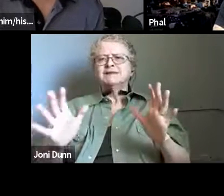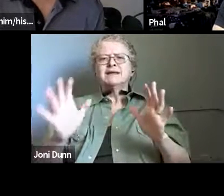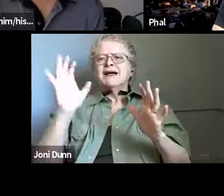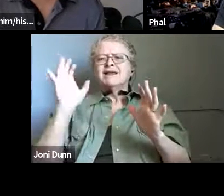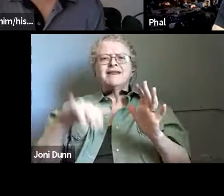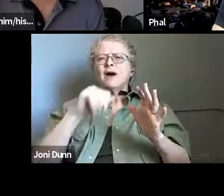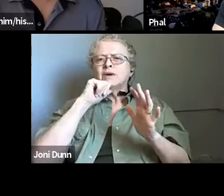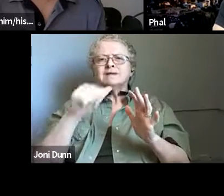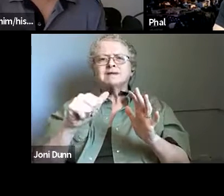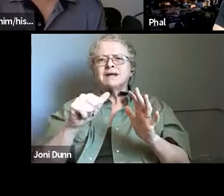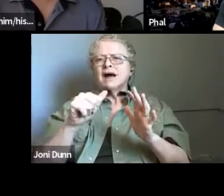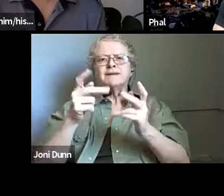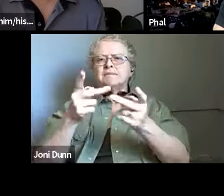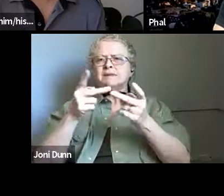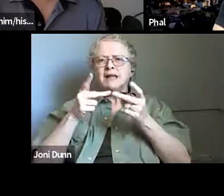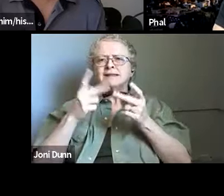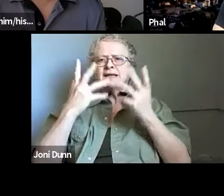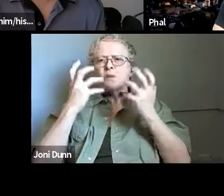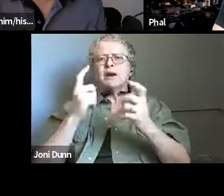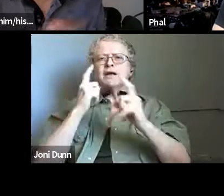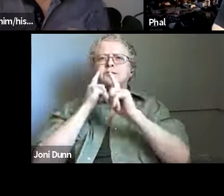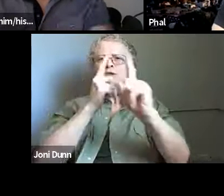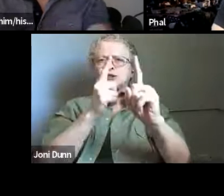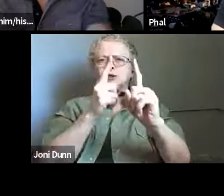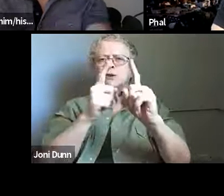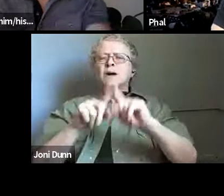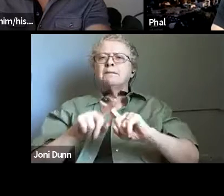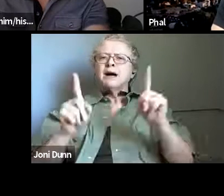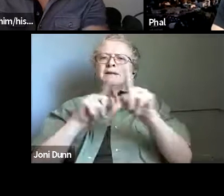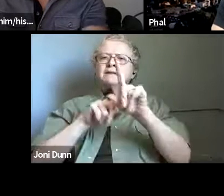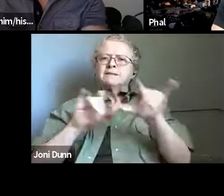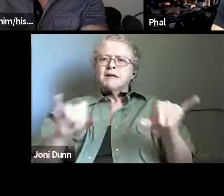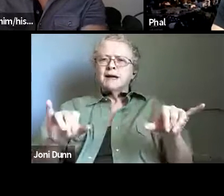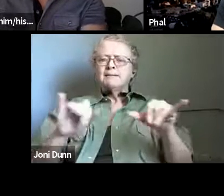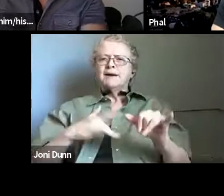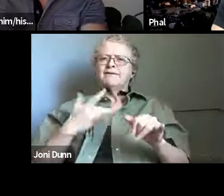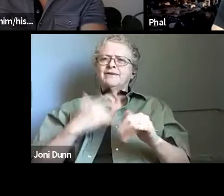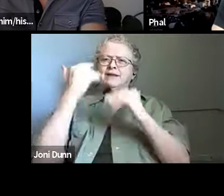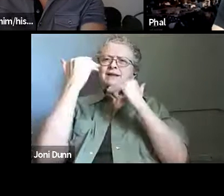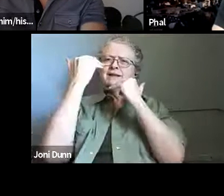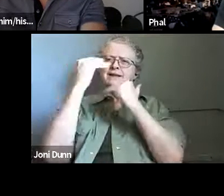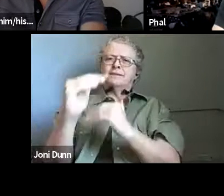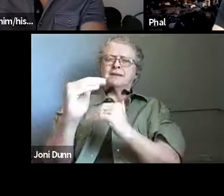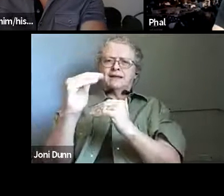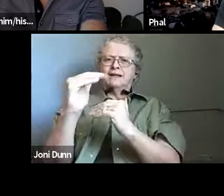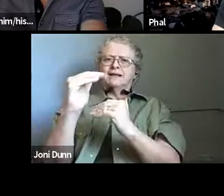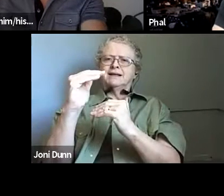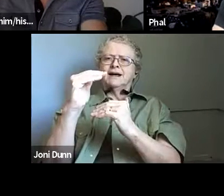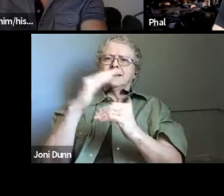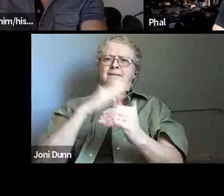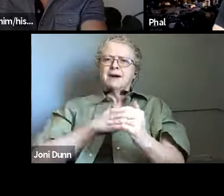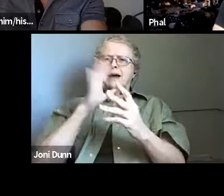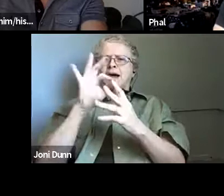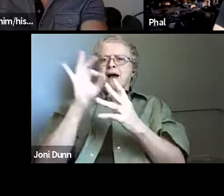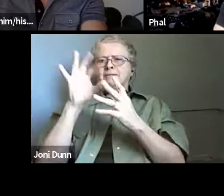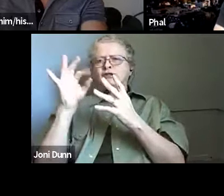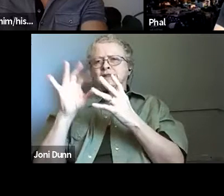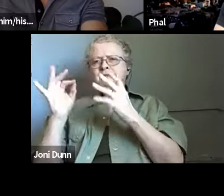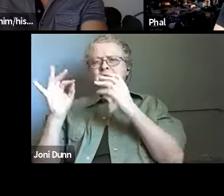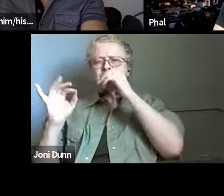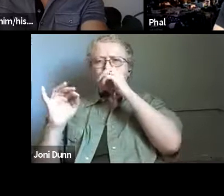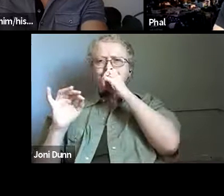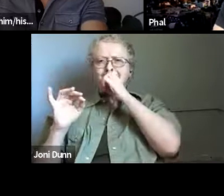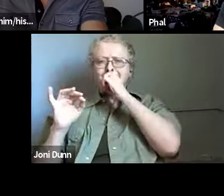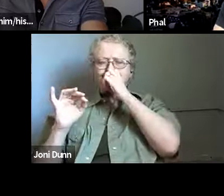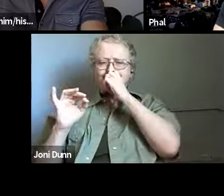in pursuing, right? And at the same time, feeling really limited in any kinds of options, since any validity of these experiences of